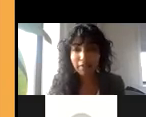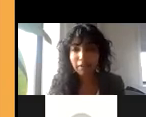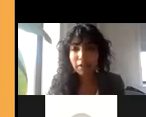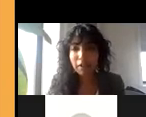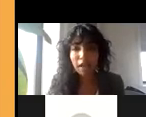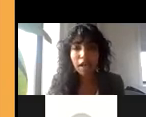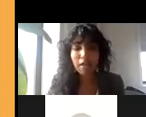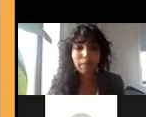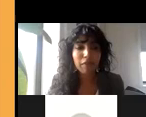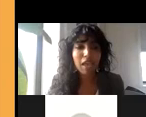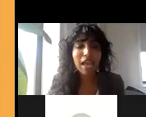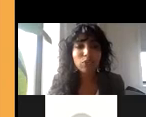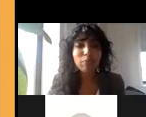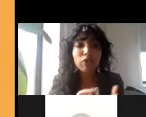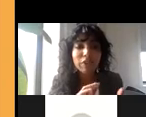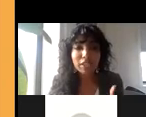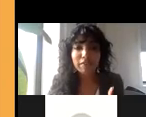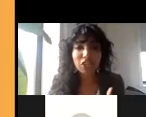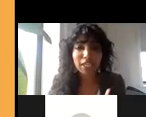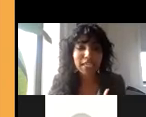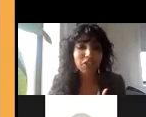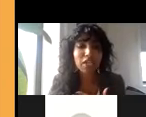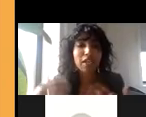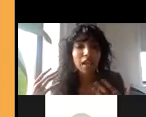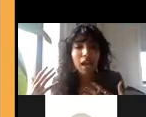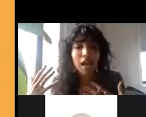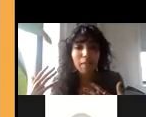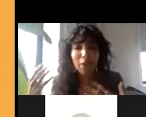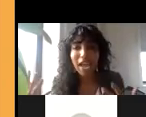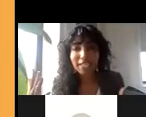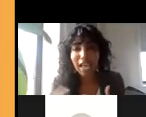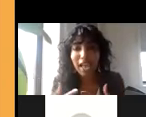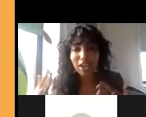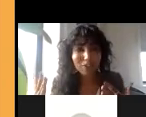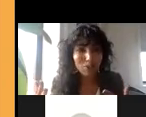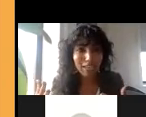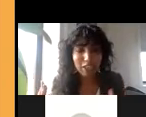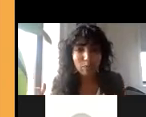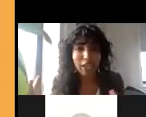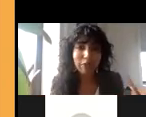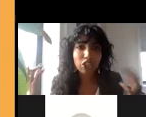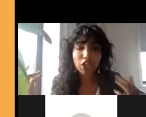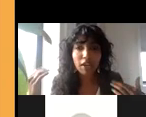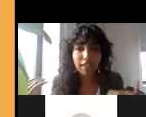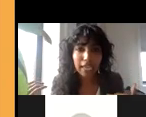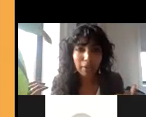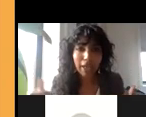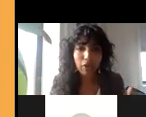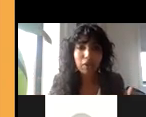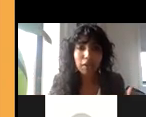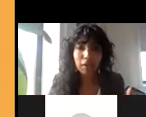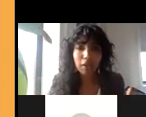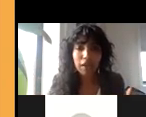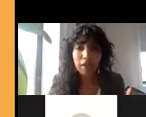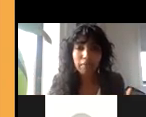5:55. And as we move into the visioning section, I would ask that as you take this break, you would start thinking